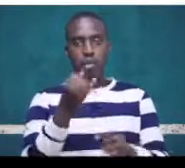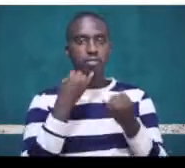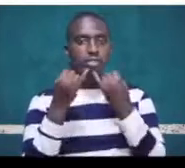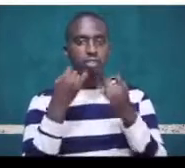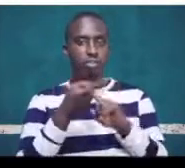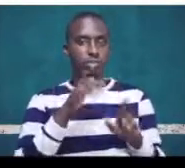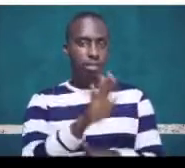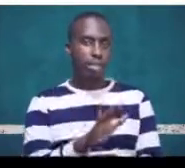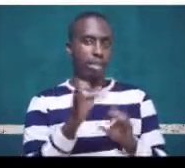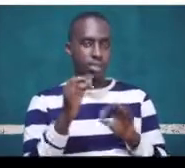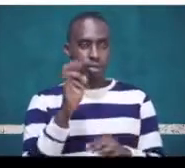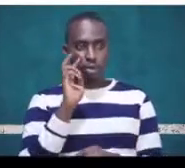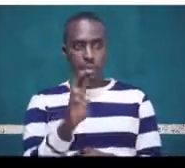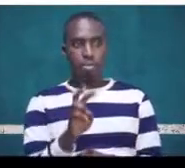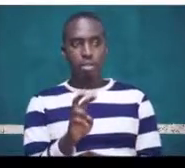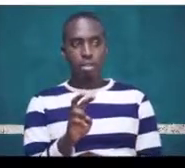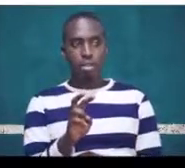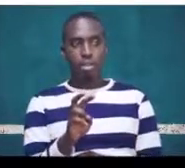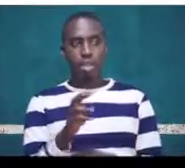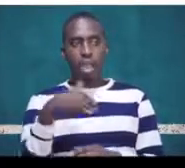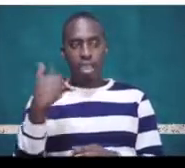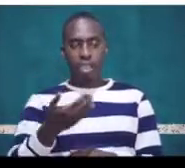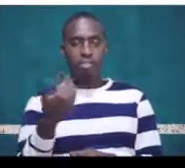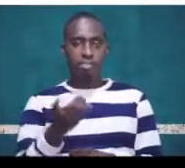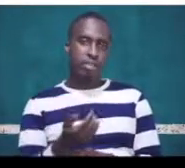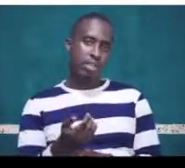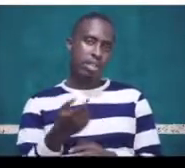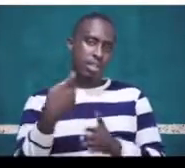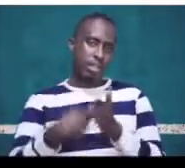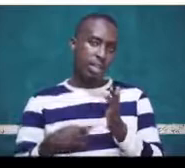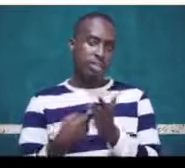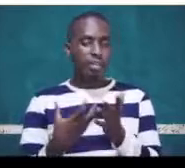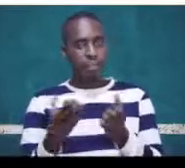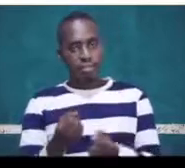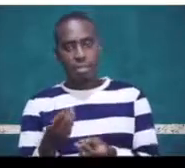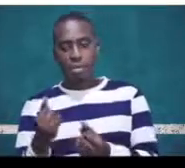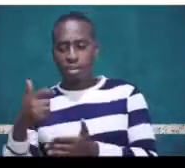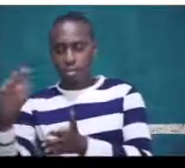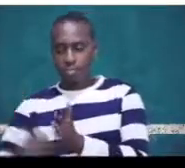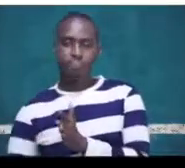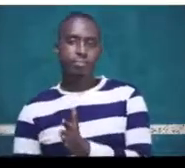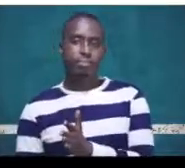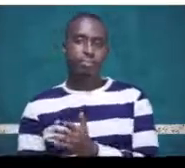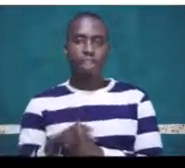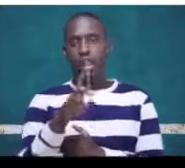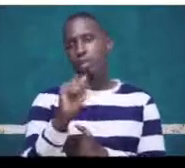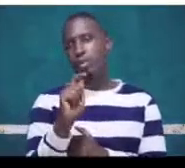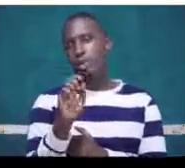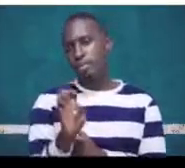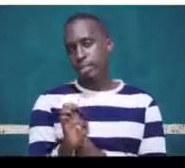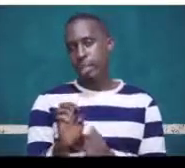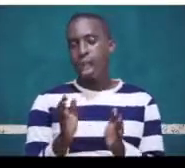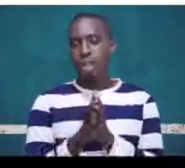at what we call the tax rates, every tax has its own rate. It has on its rate. And